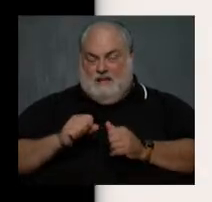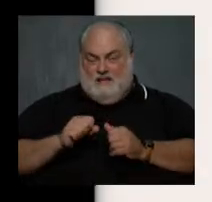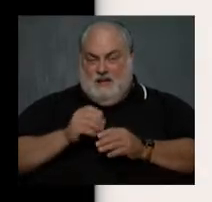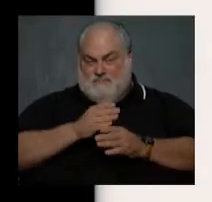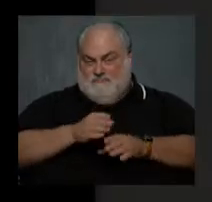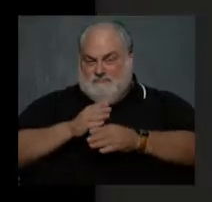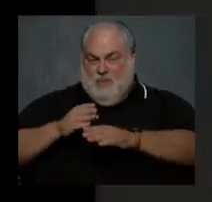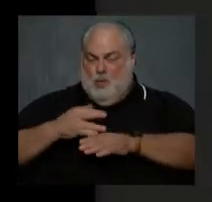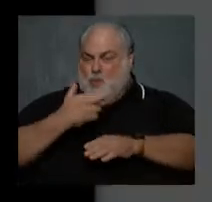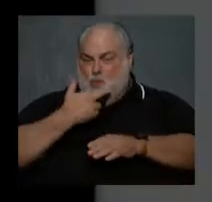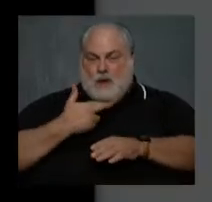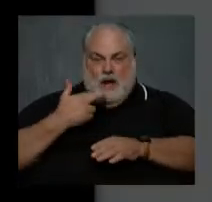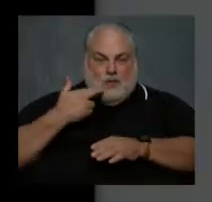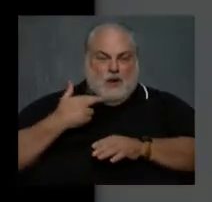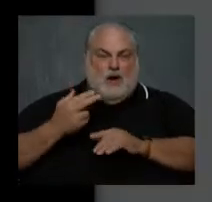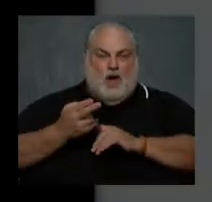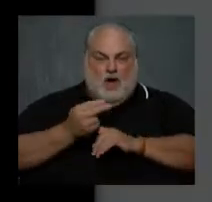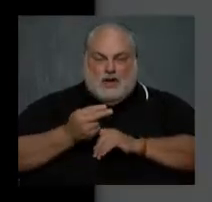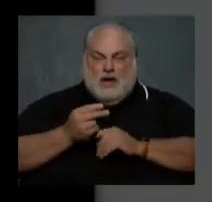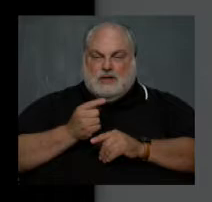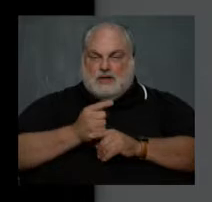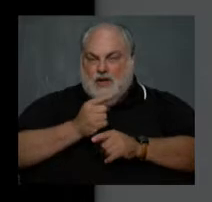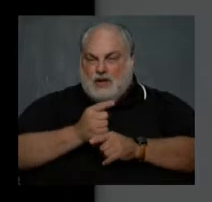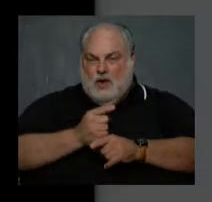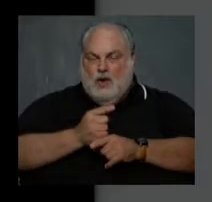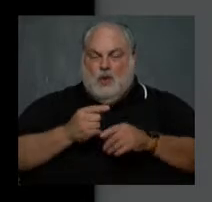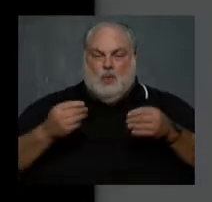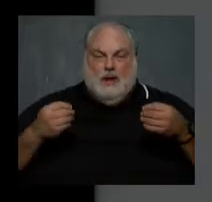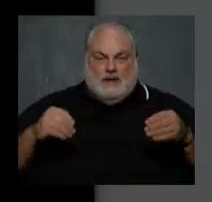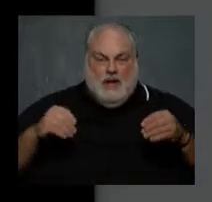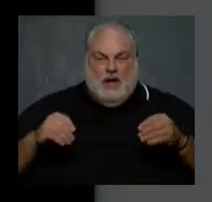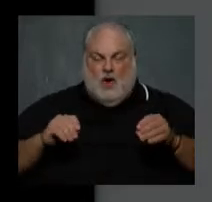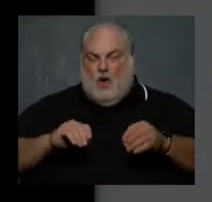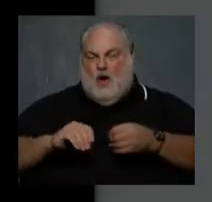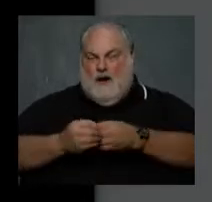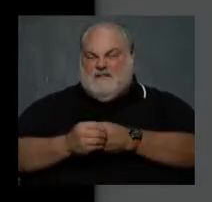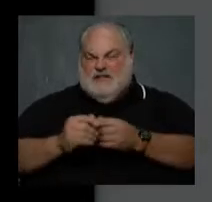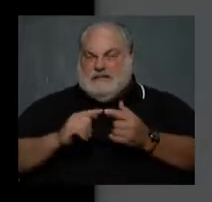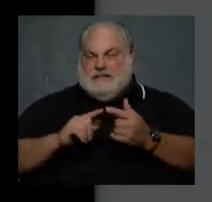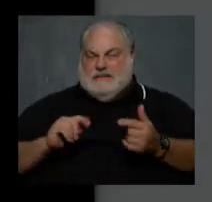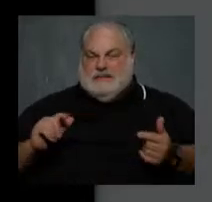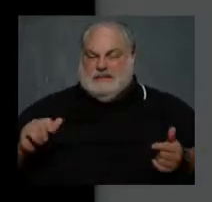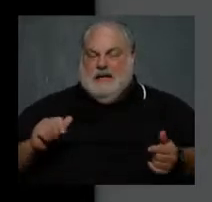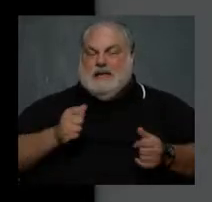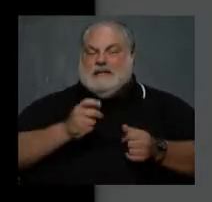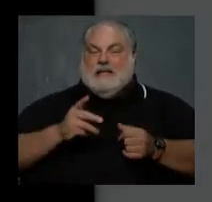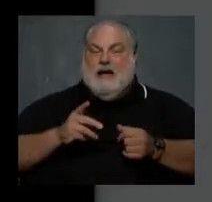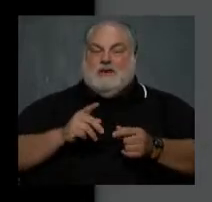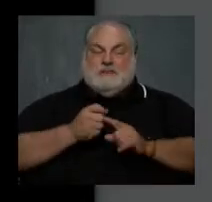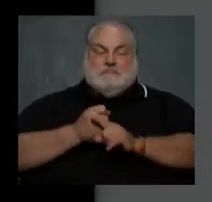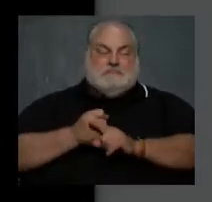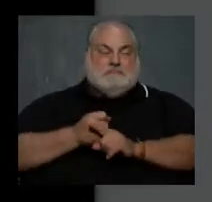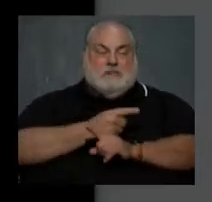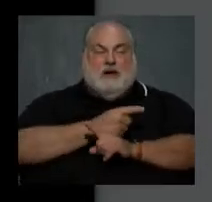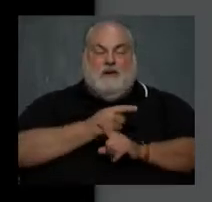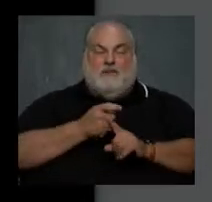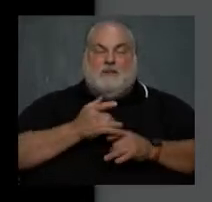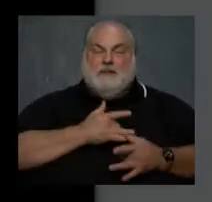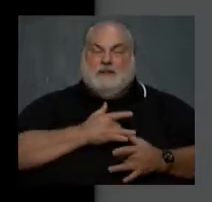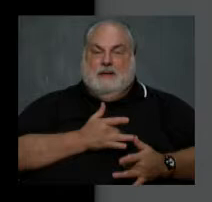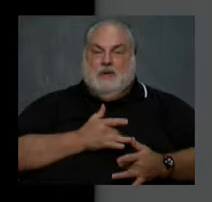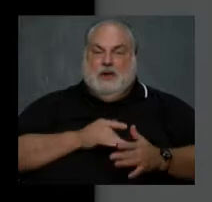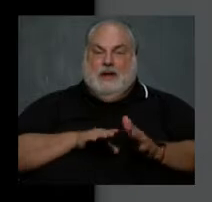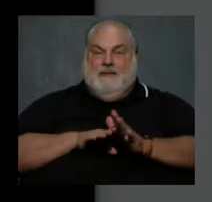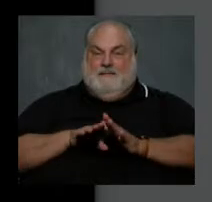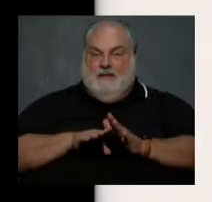develop with restaurant uses, hotel, general retail, and office. The development plan as presented has several exceptions from the typical development standards of the